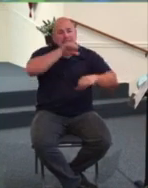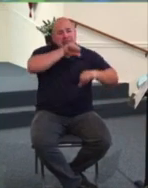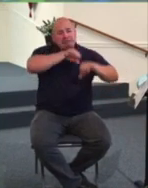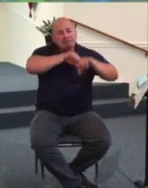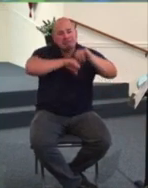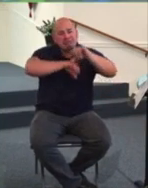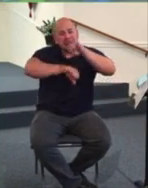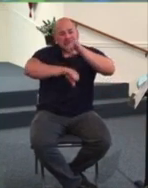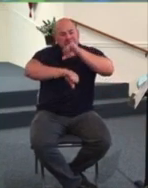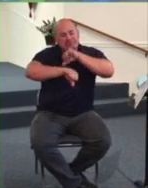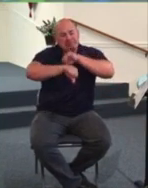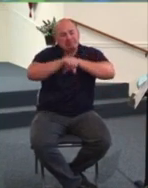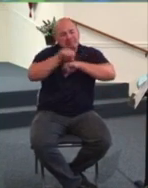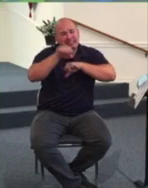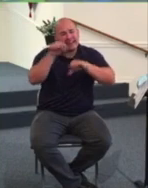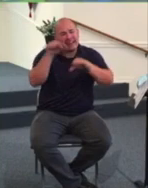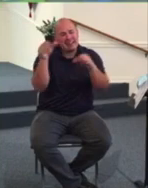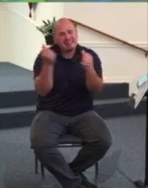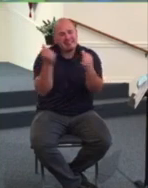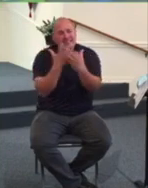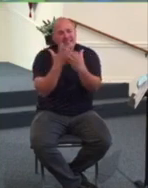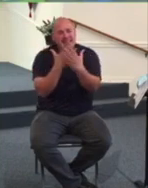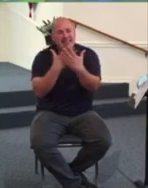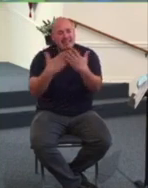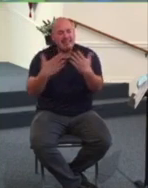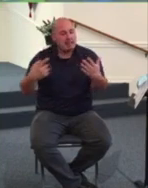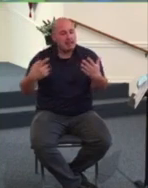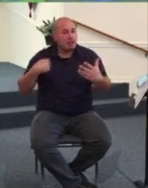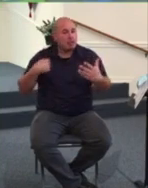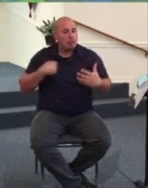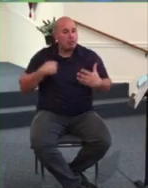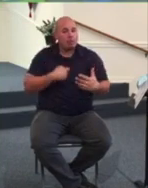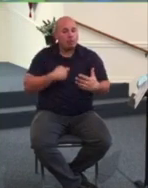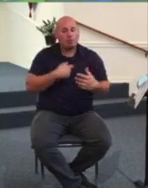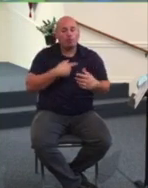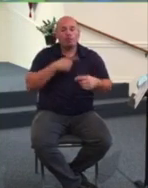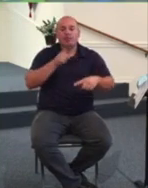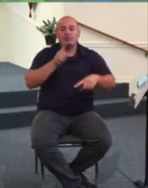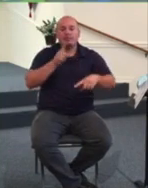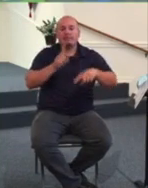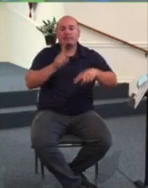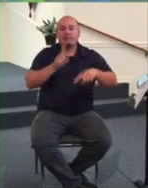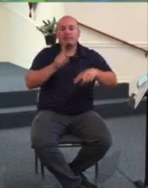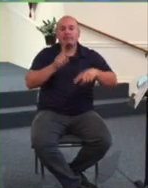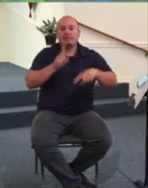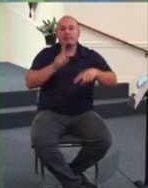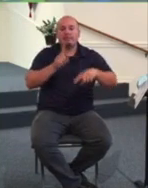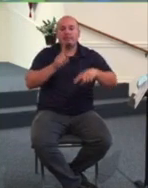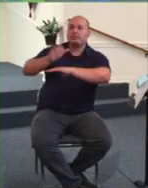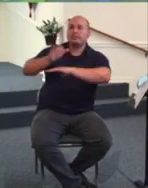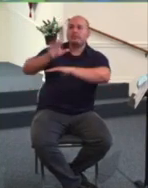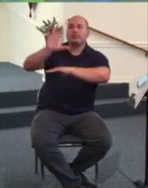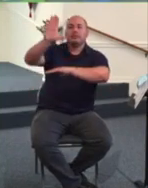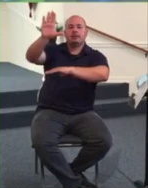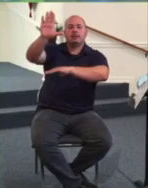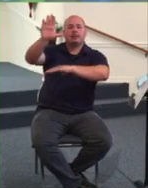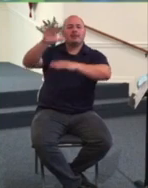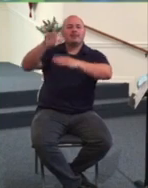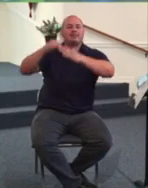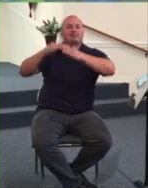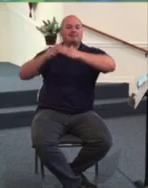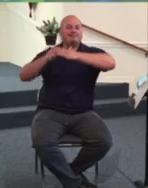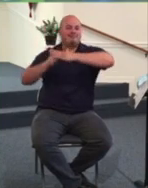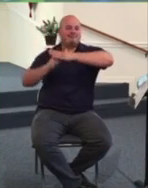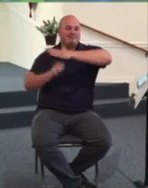dislodge our love for people and for God because we've built our lives on the love that God has for us, which we now also show